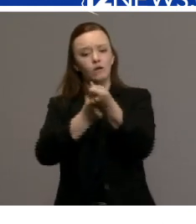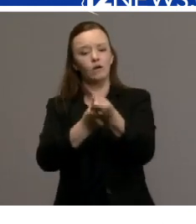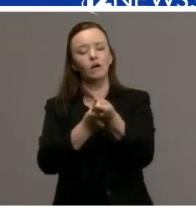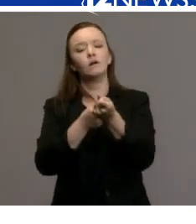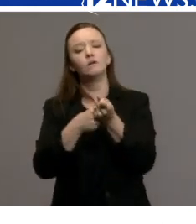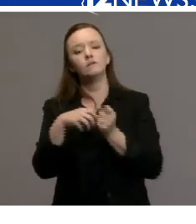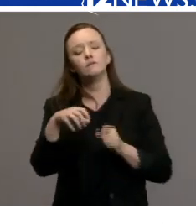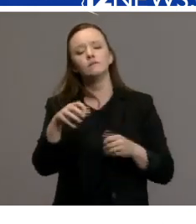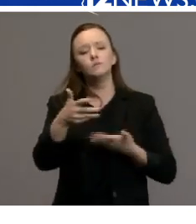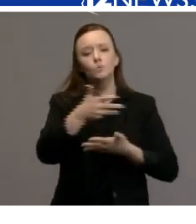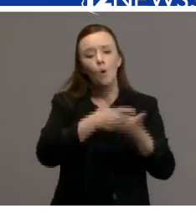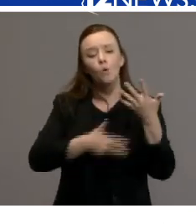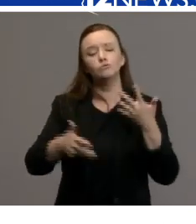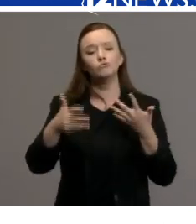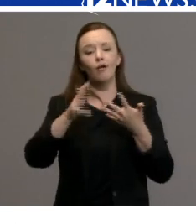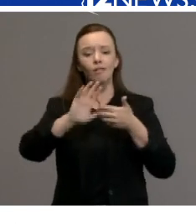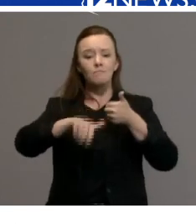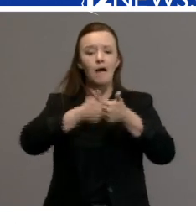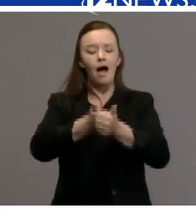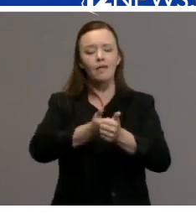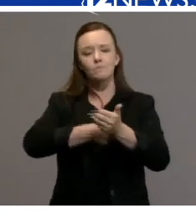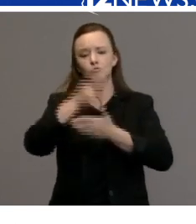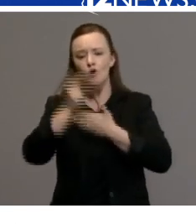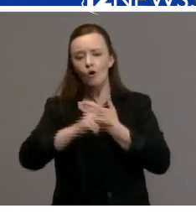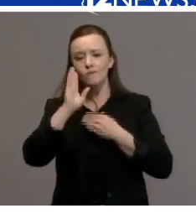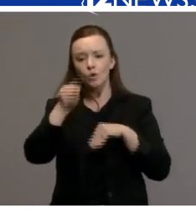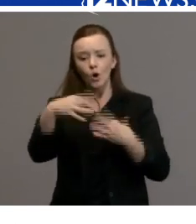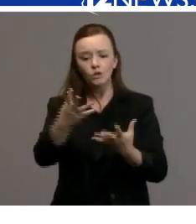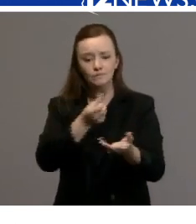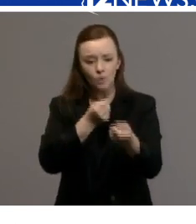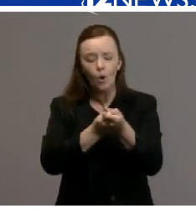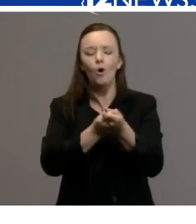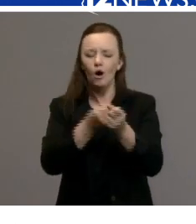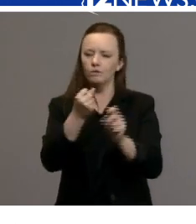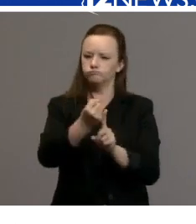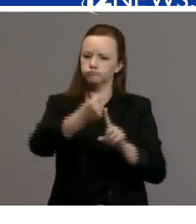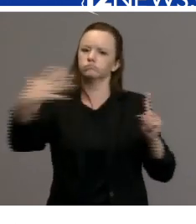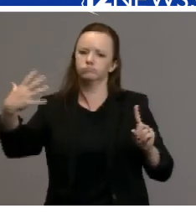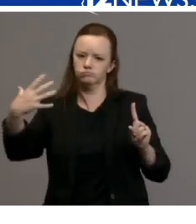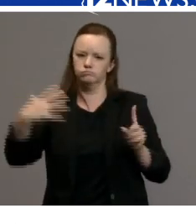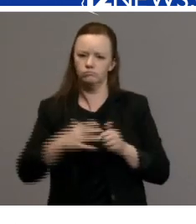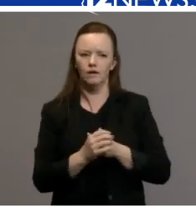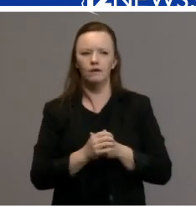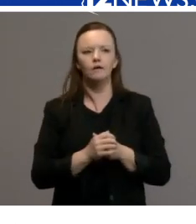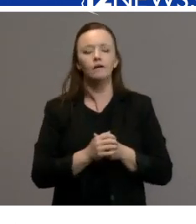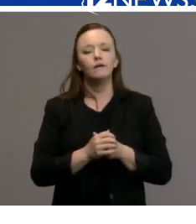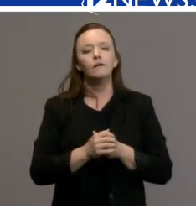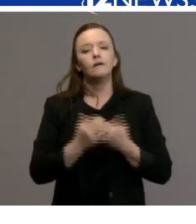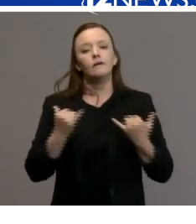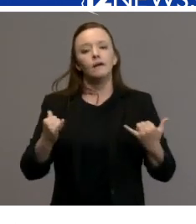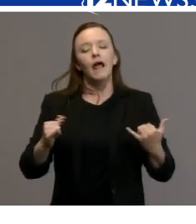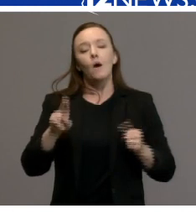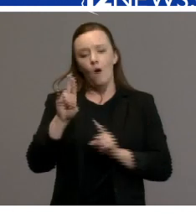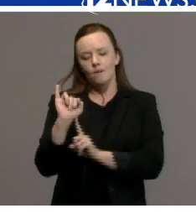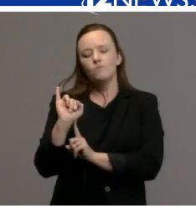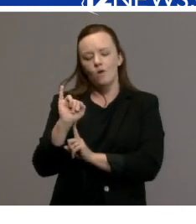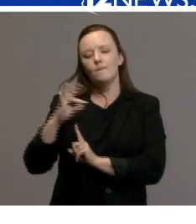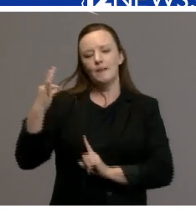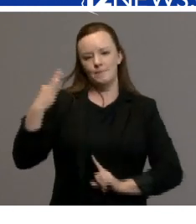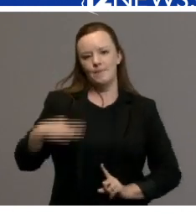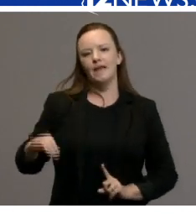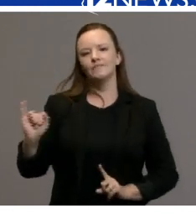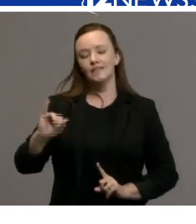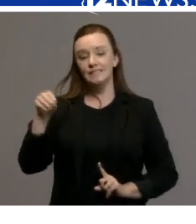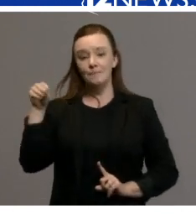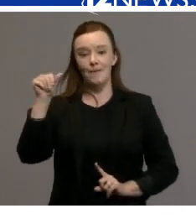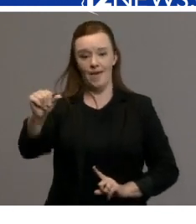expanded. This is the unemployment benefits paid, and you can see the first real